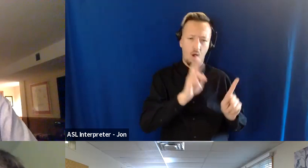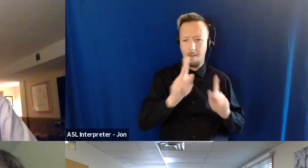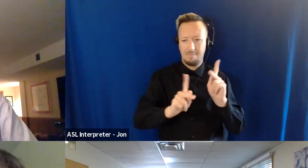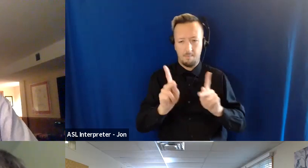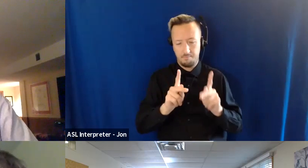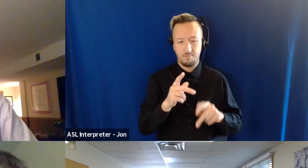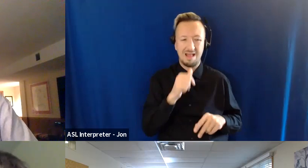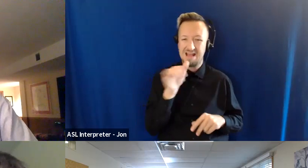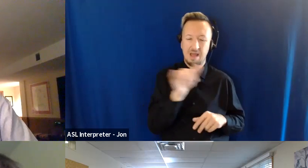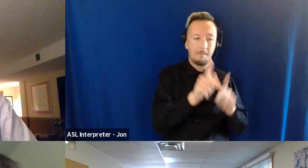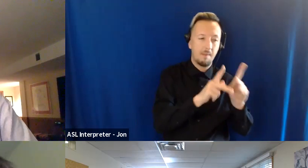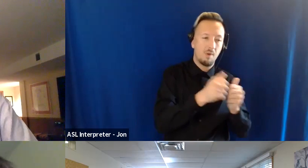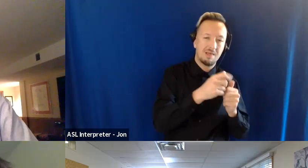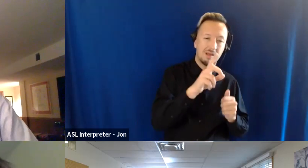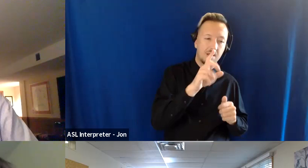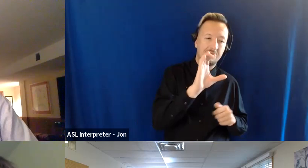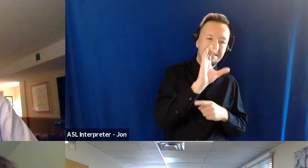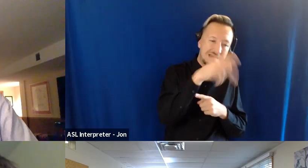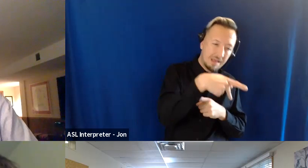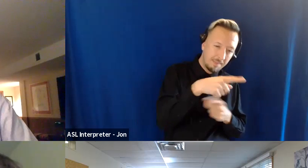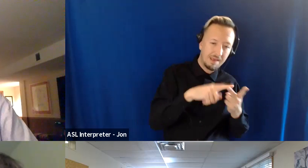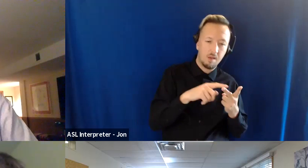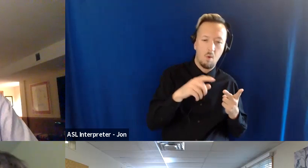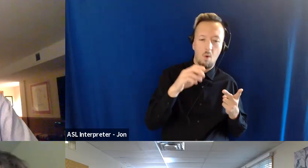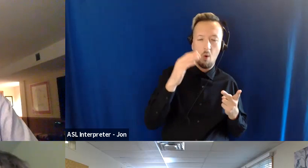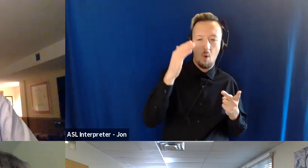problems such as cerebral palsy.